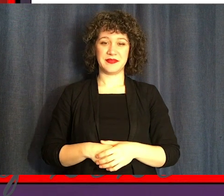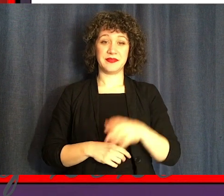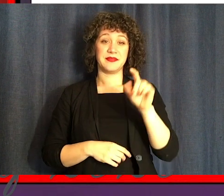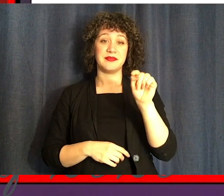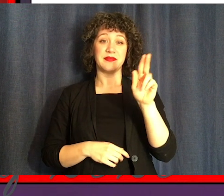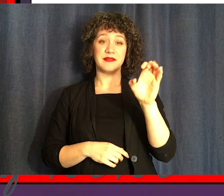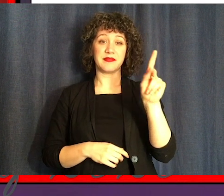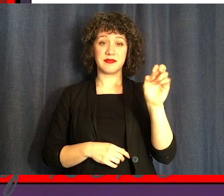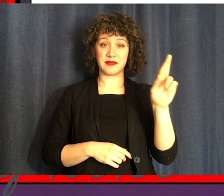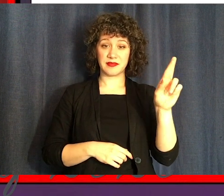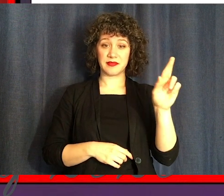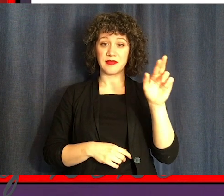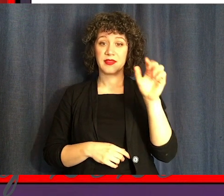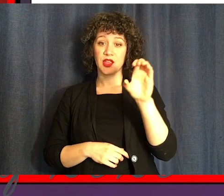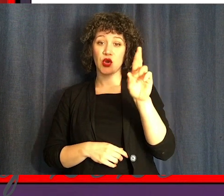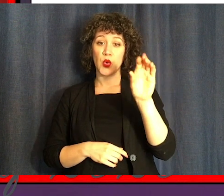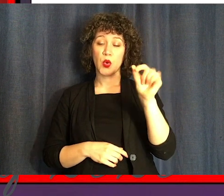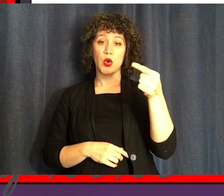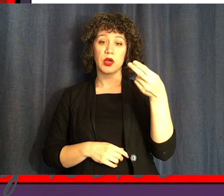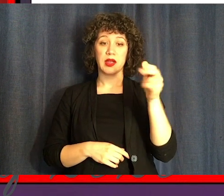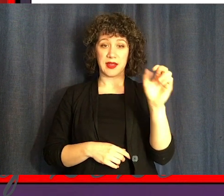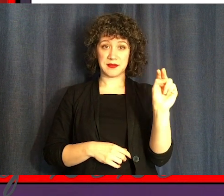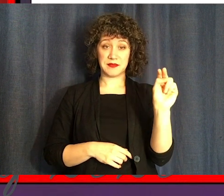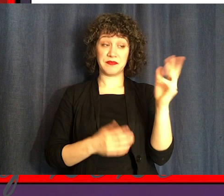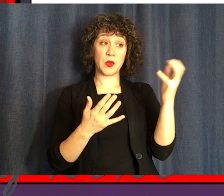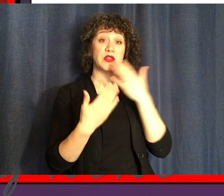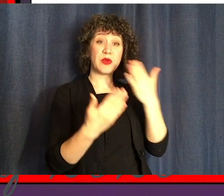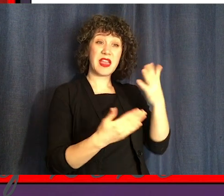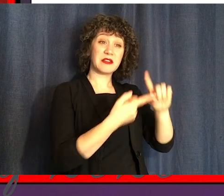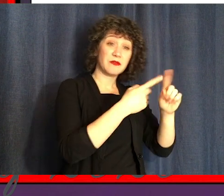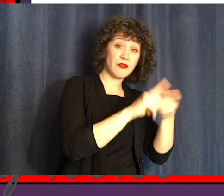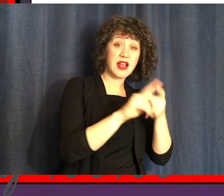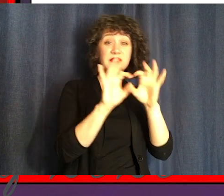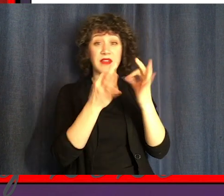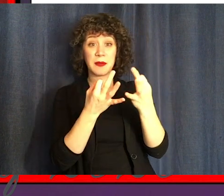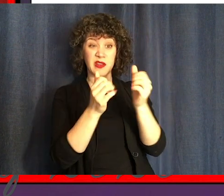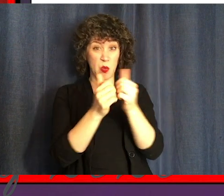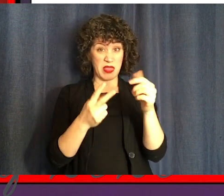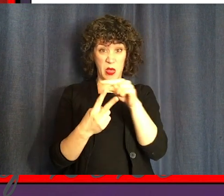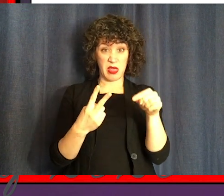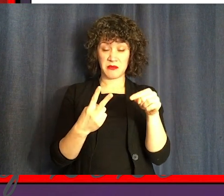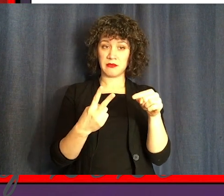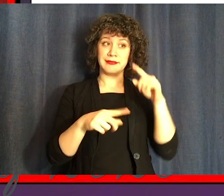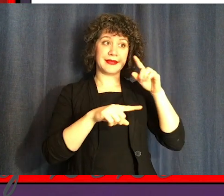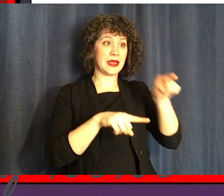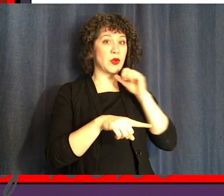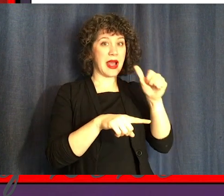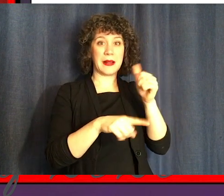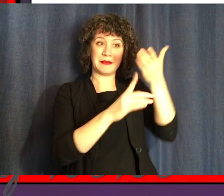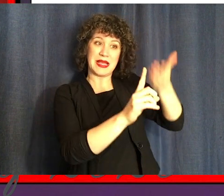Tucker Krogan. Tucker would like to thank his friends and family because without them, he would not be who he is